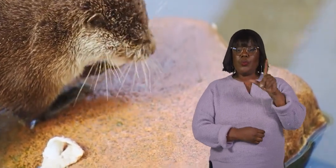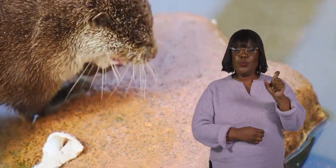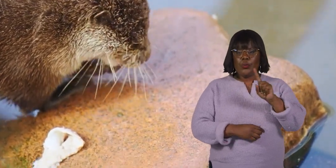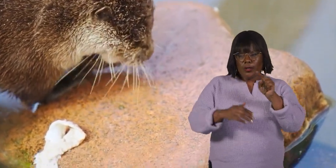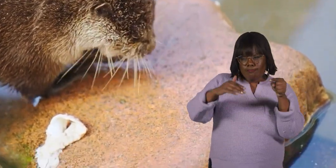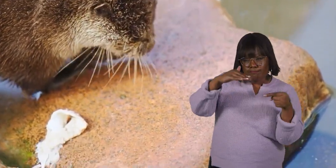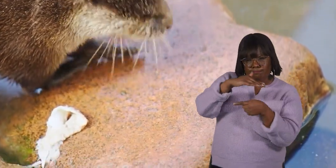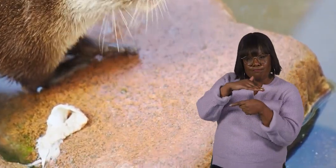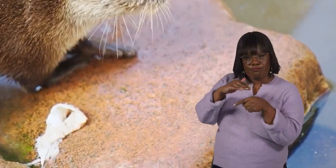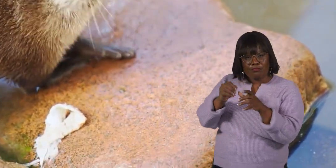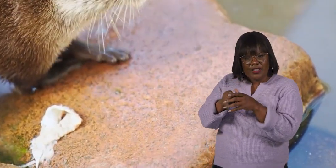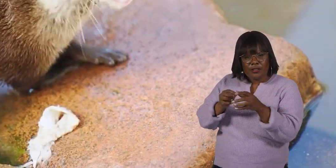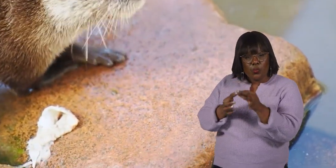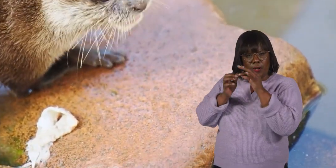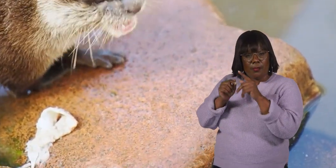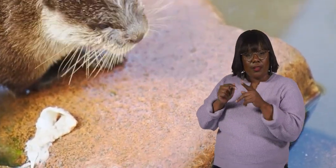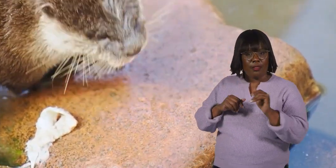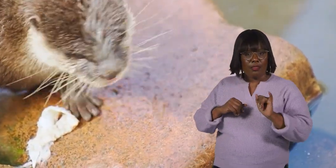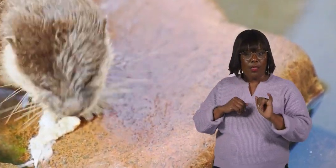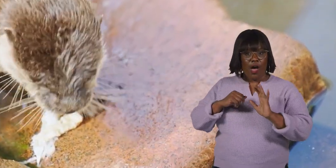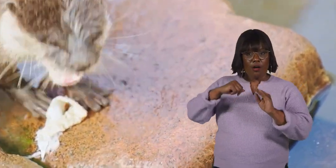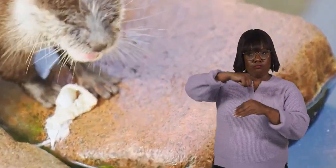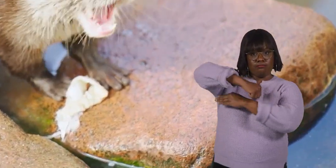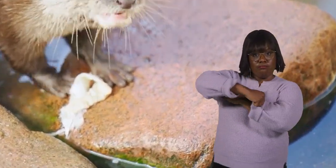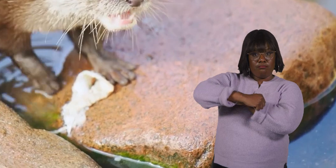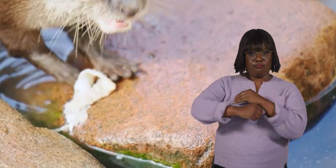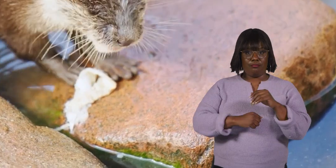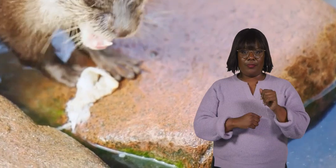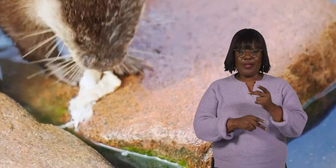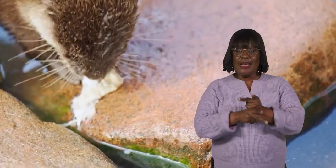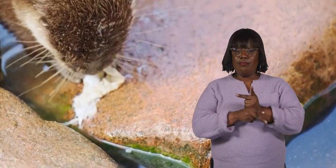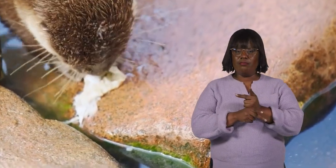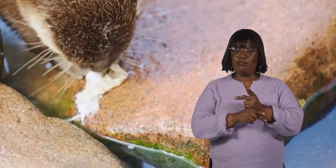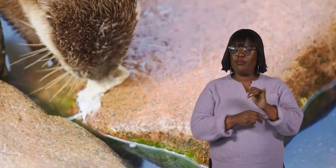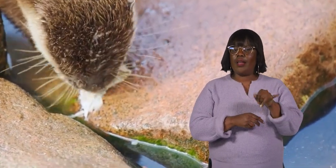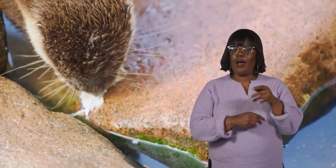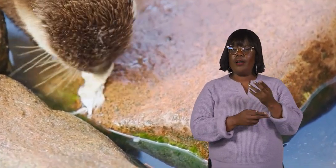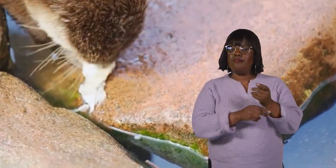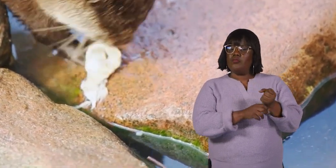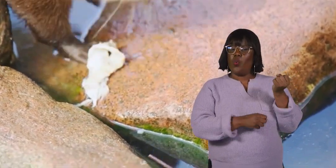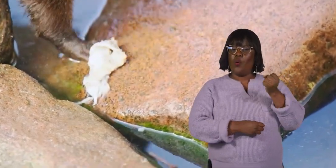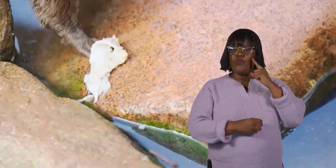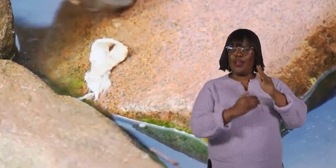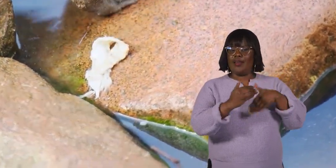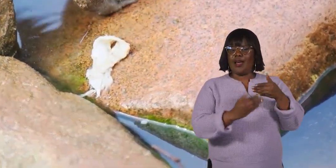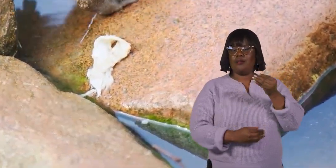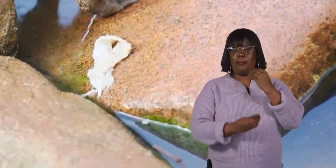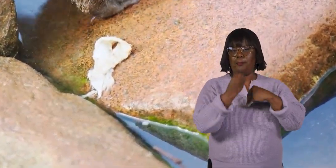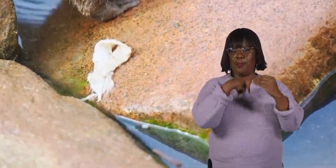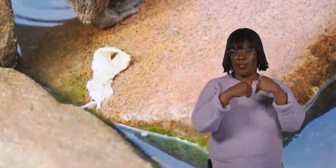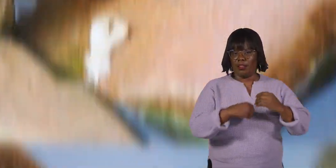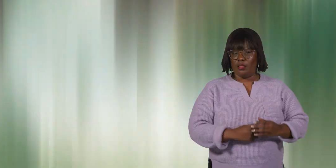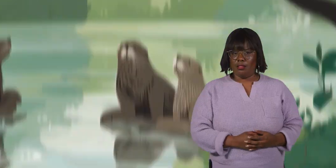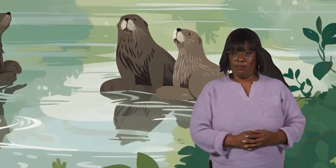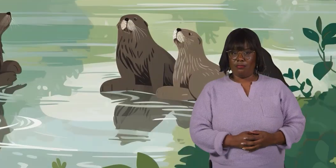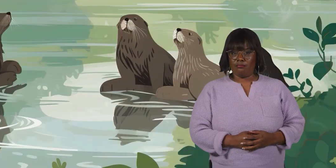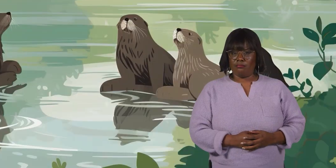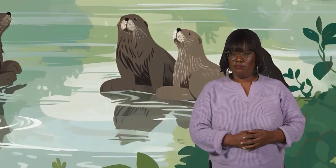tools in unique places, like their armpit pockets, so they always have them handy for their next meal.